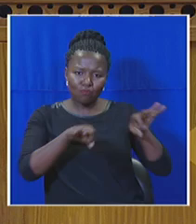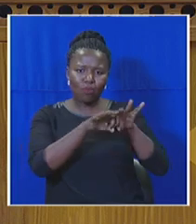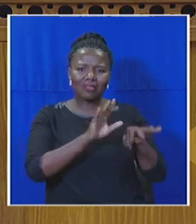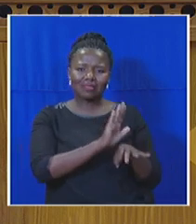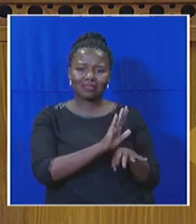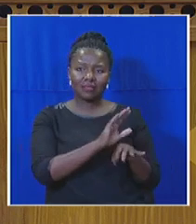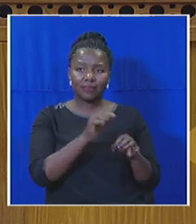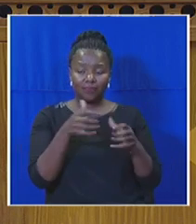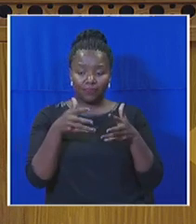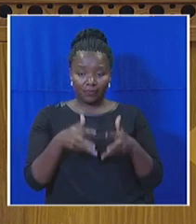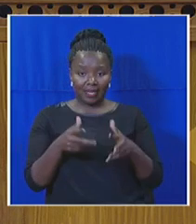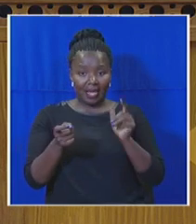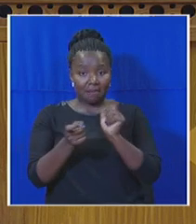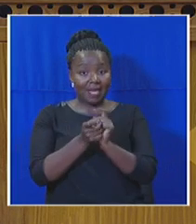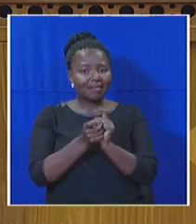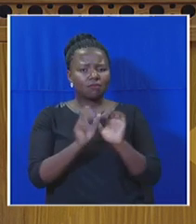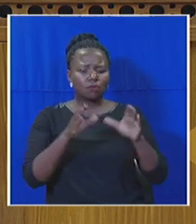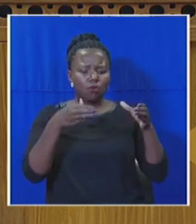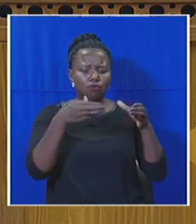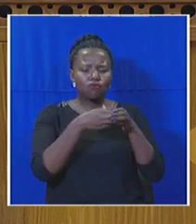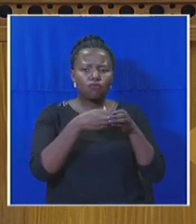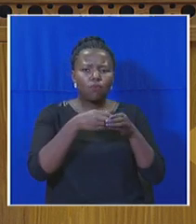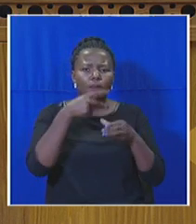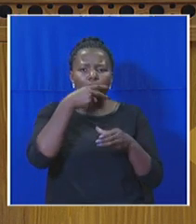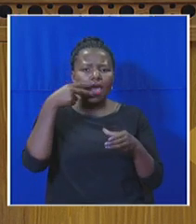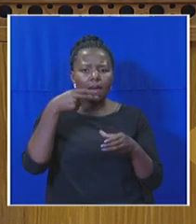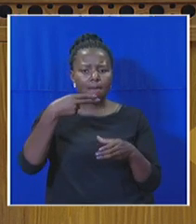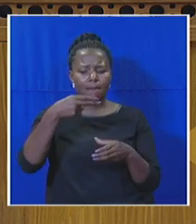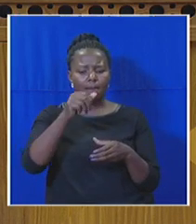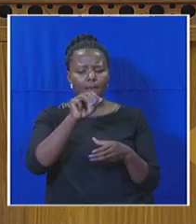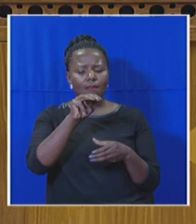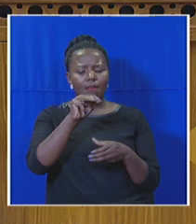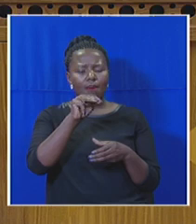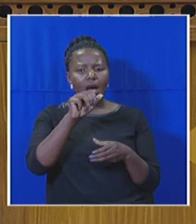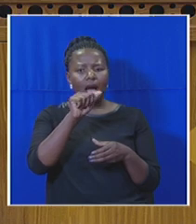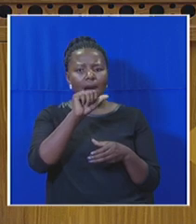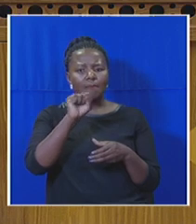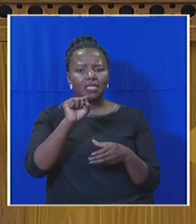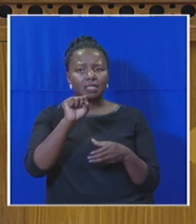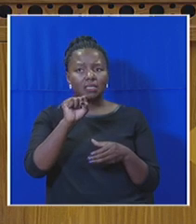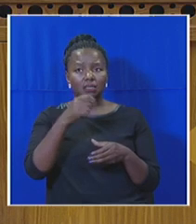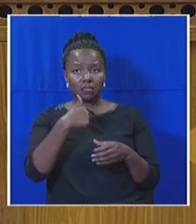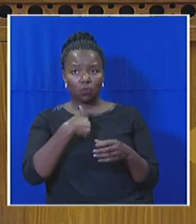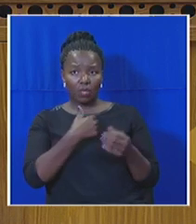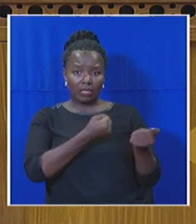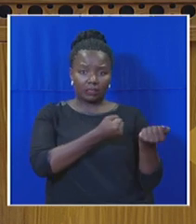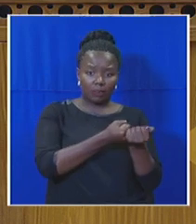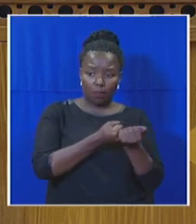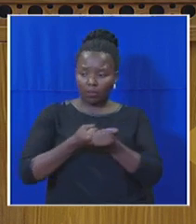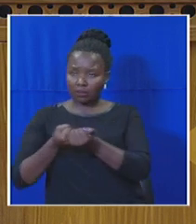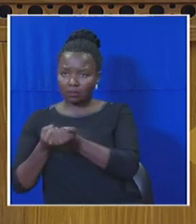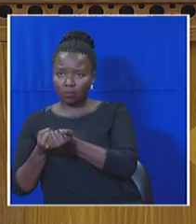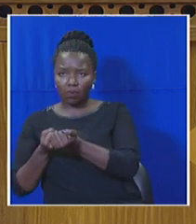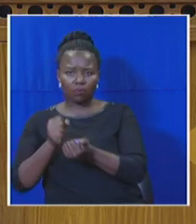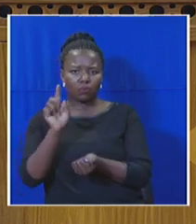now have met Hamas. We have met other groupings. So we are not choosing side. If that was